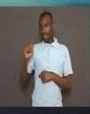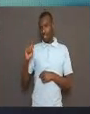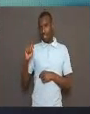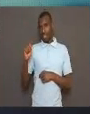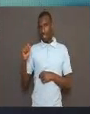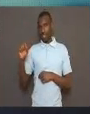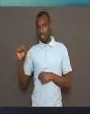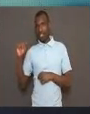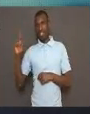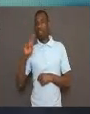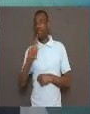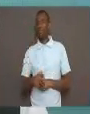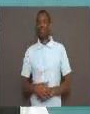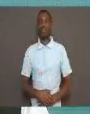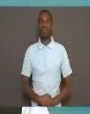tensile strain.